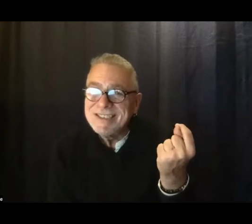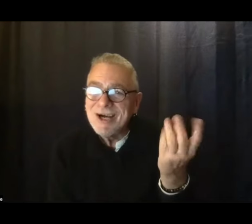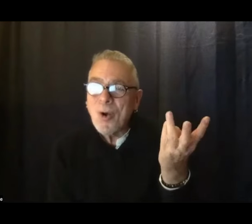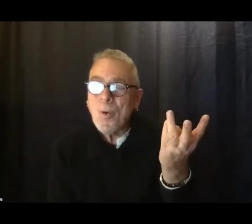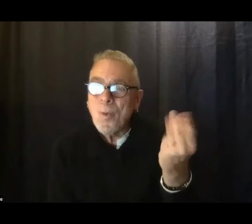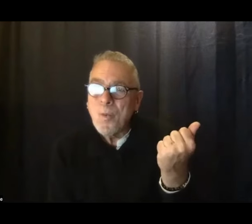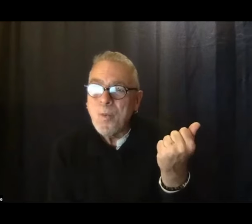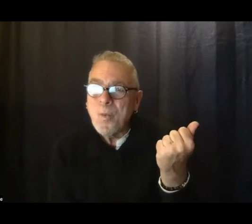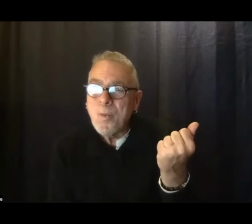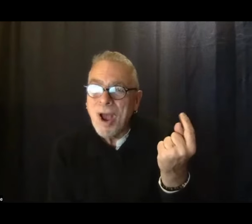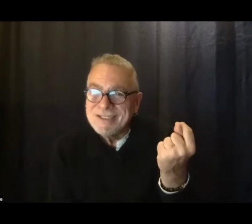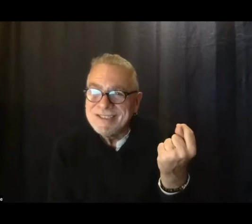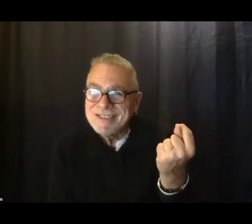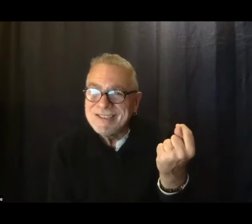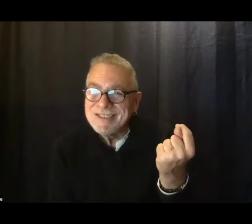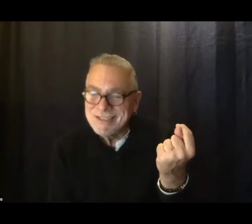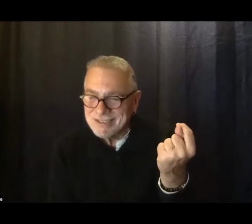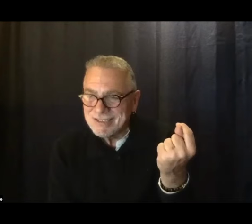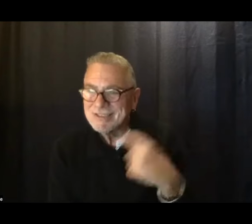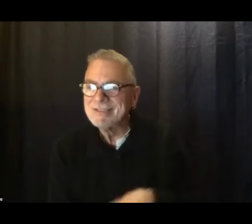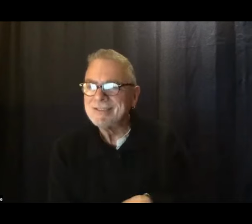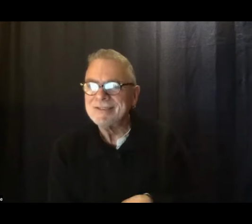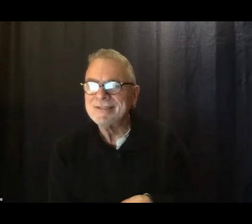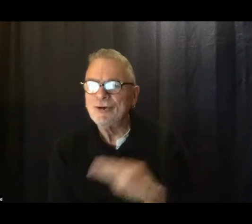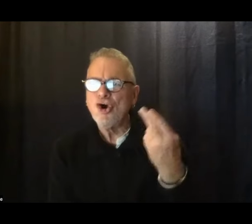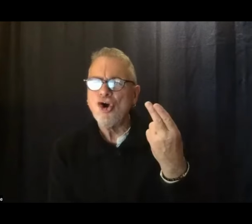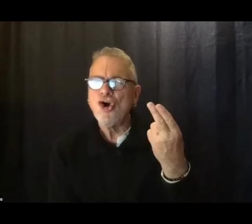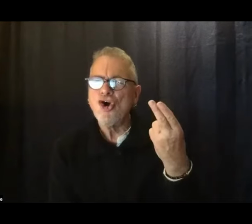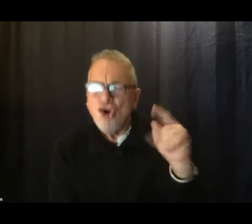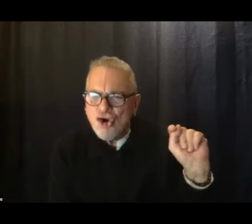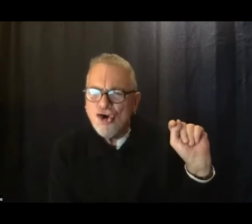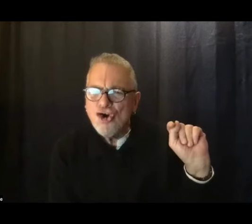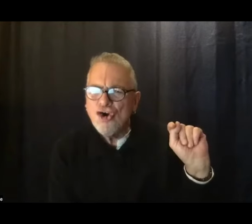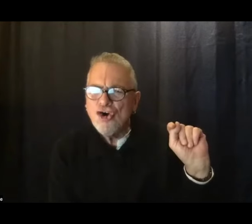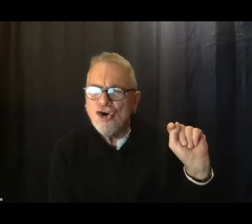is included. Then the sign for what? What?